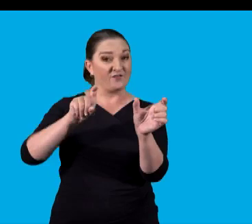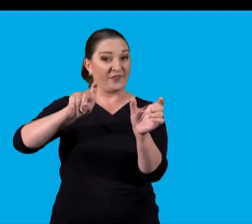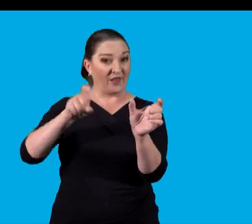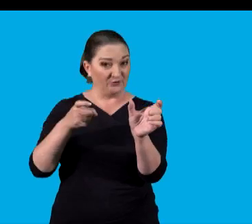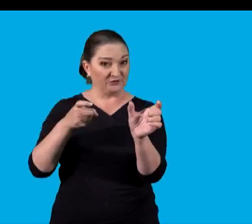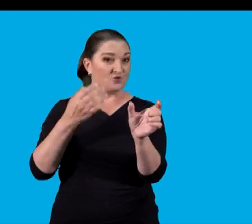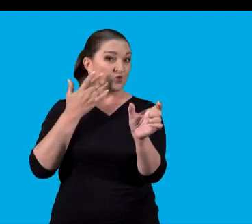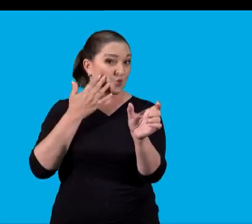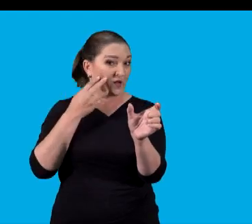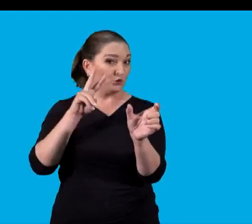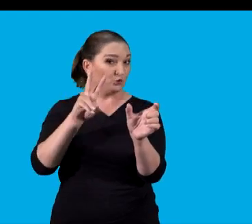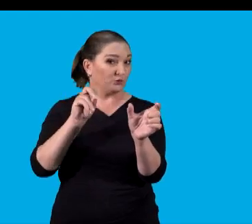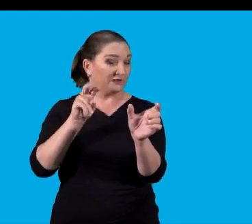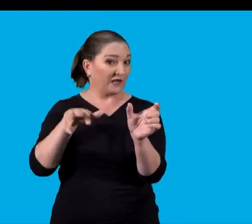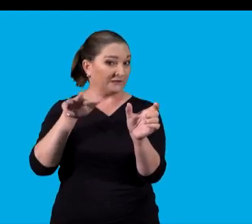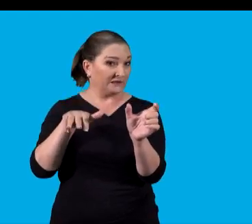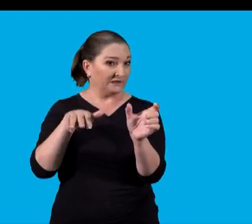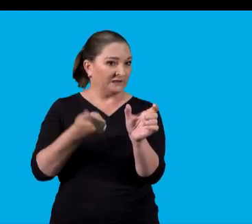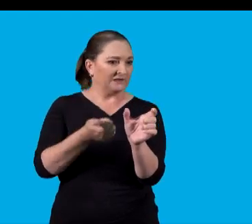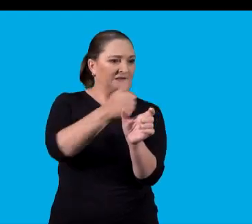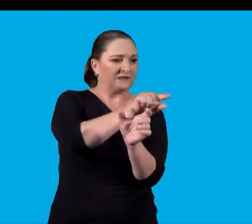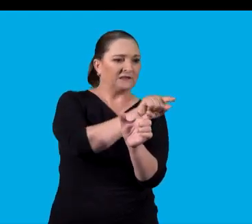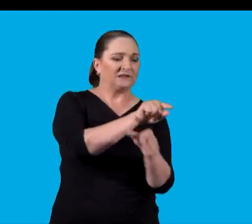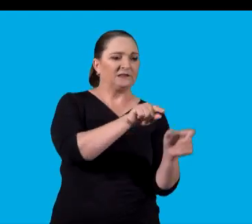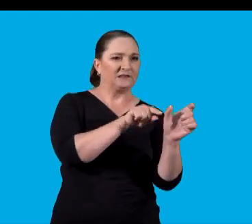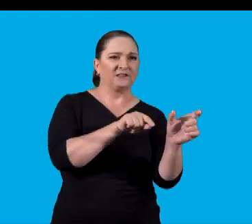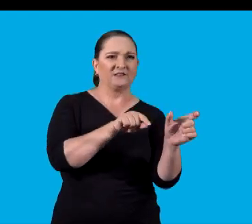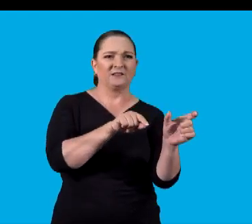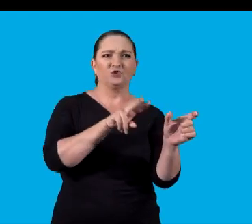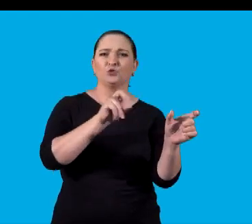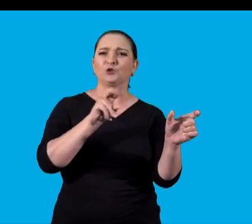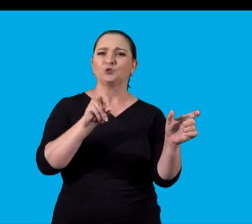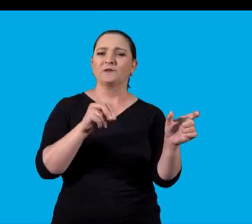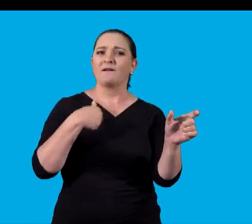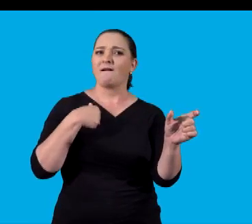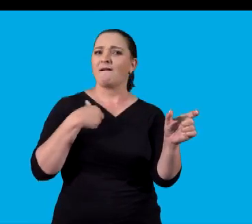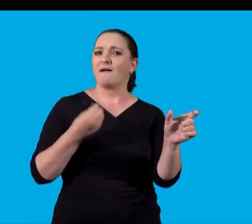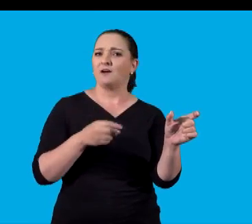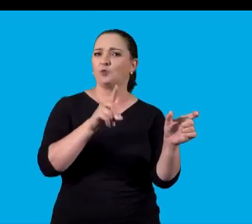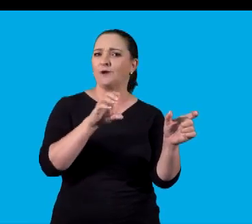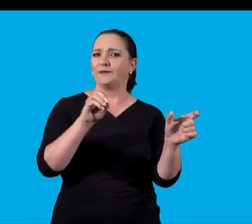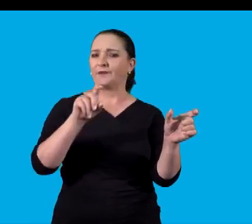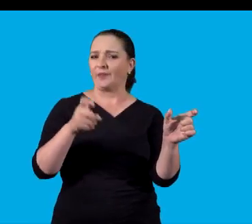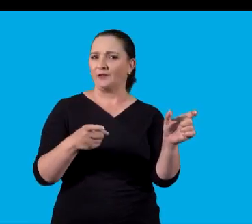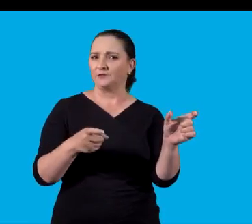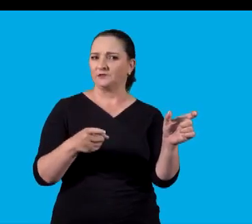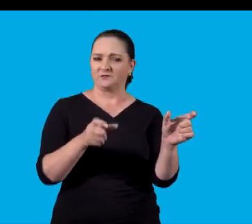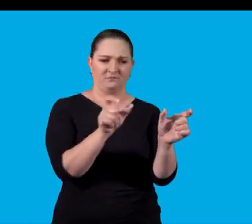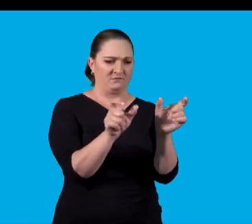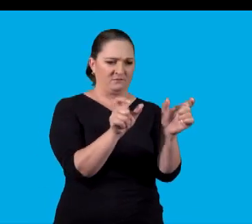2019, and then now I have 100,000 in 2020, what does this mean? It